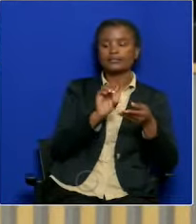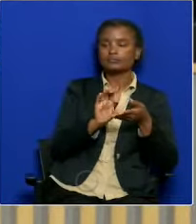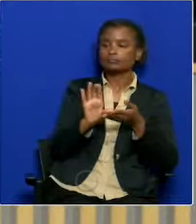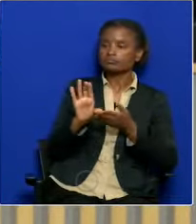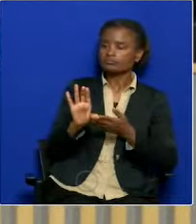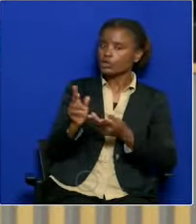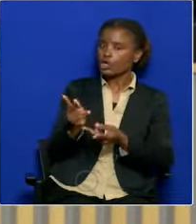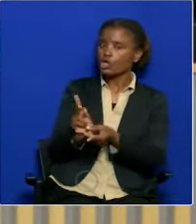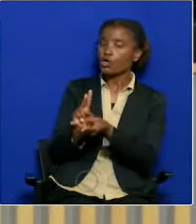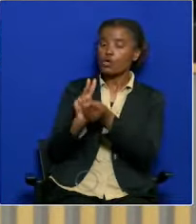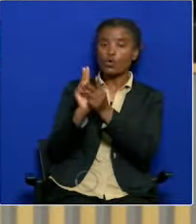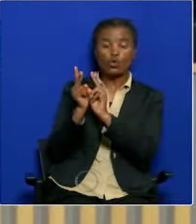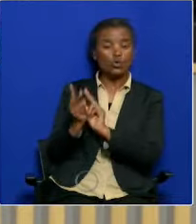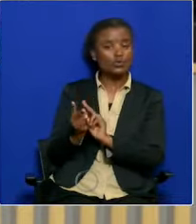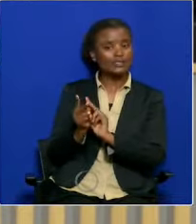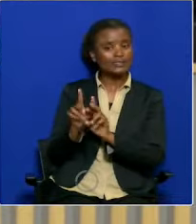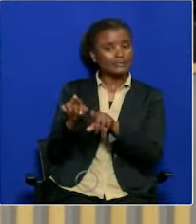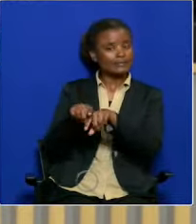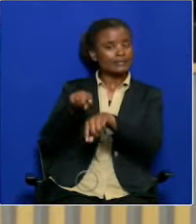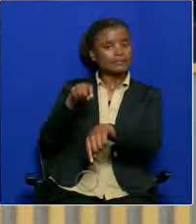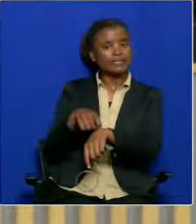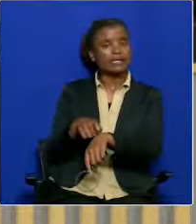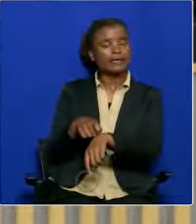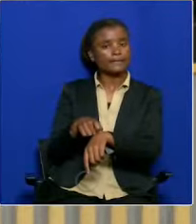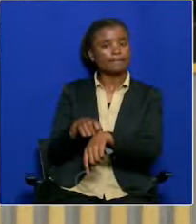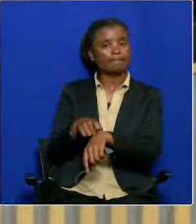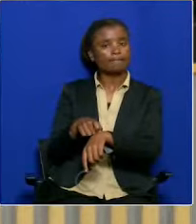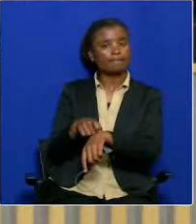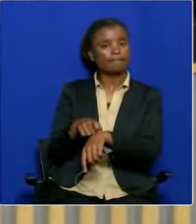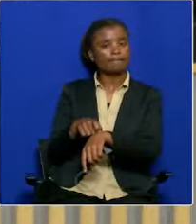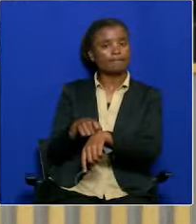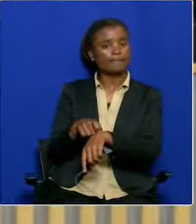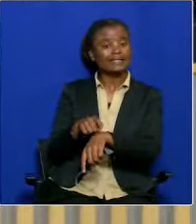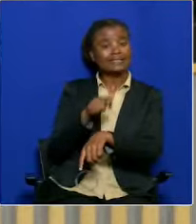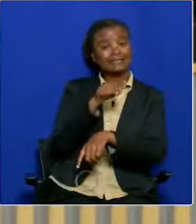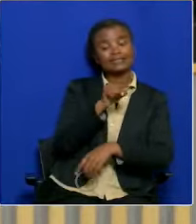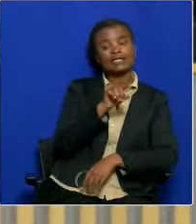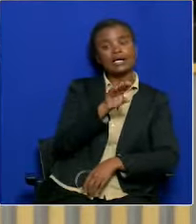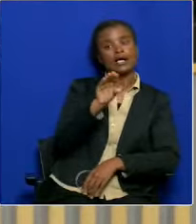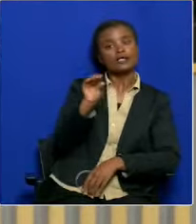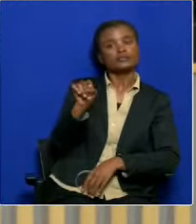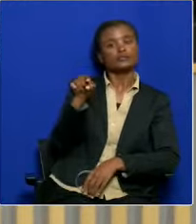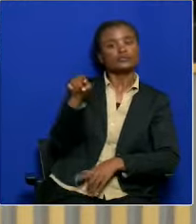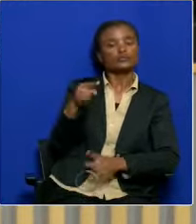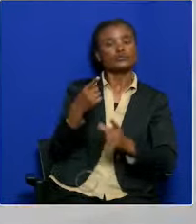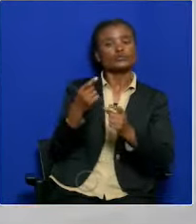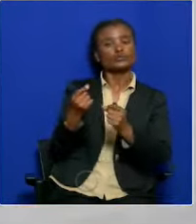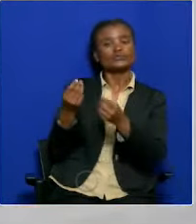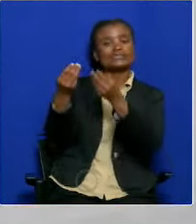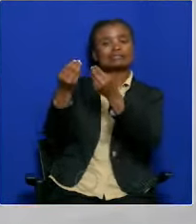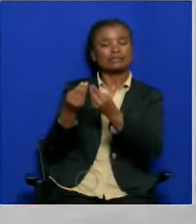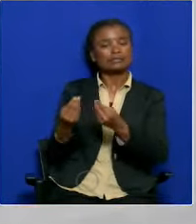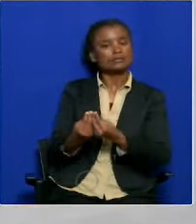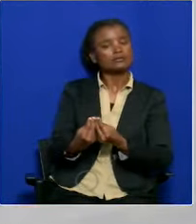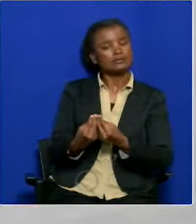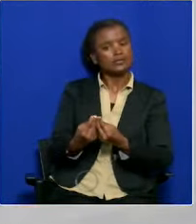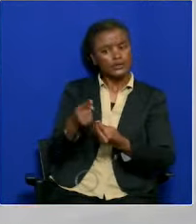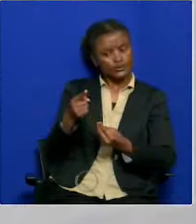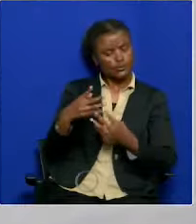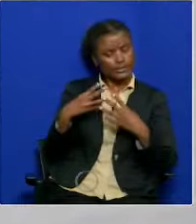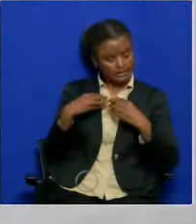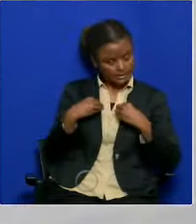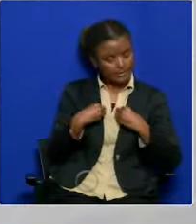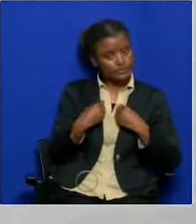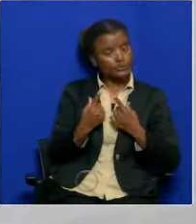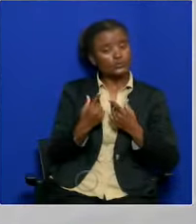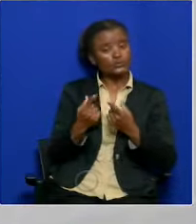same period, he asks you to do certain things, and you do. And I want to go